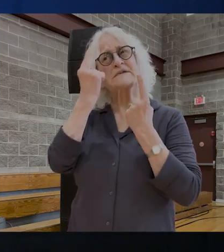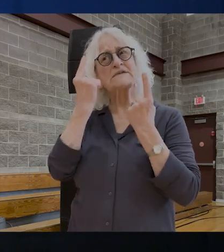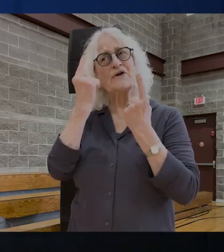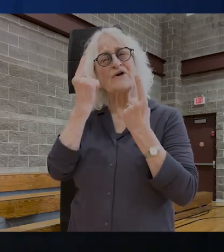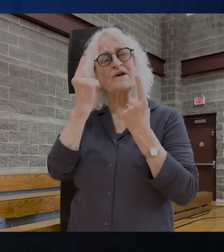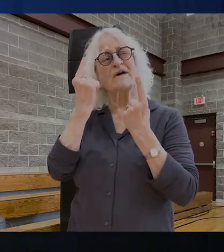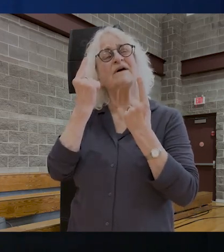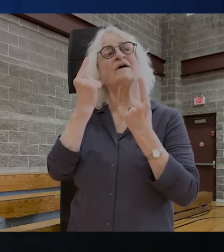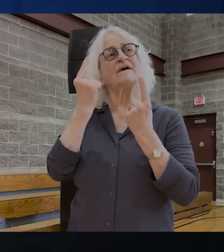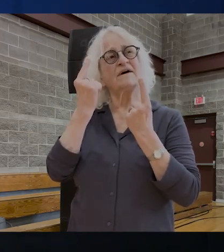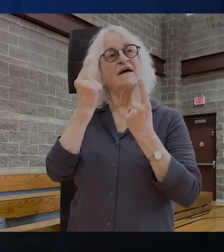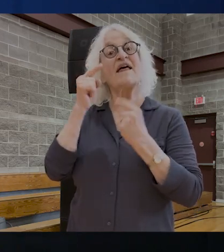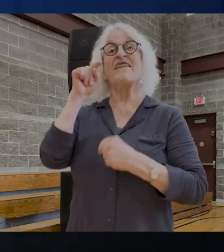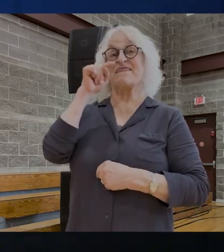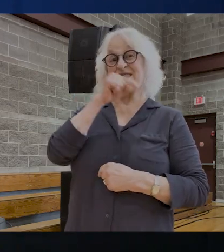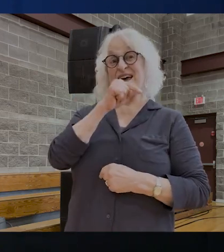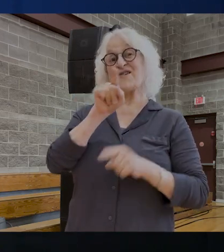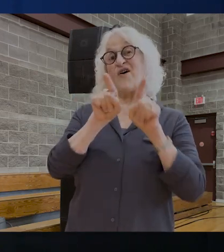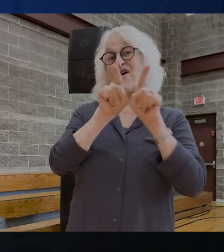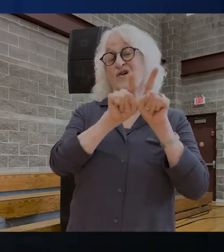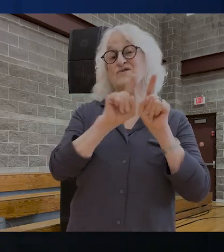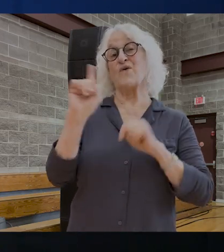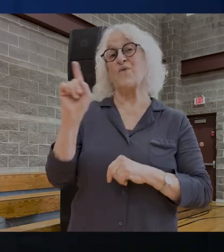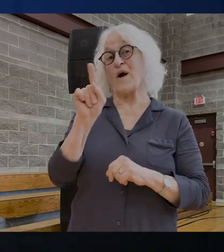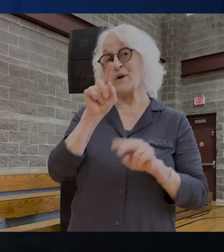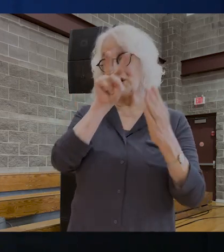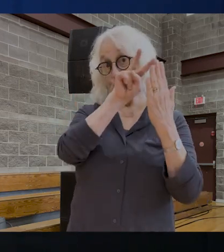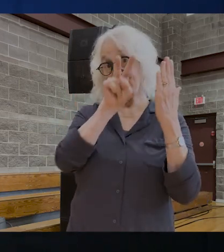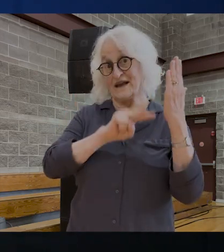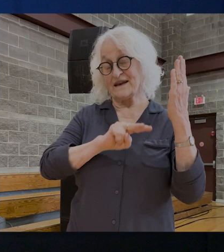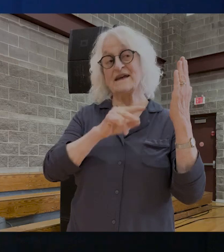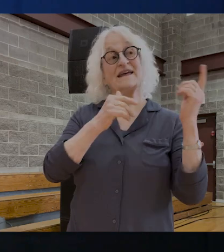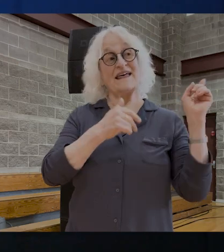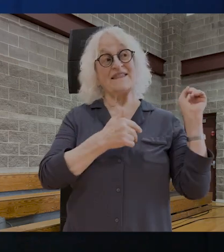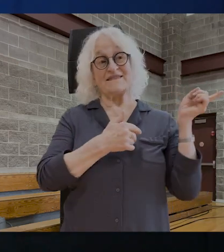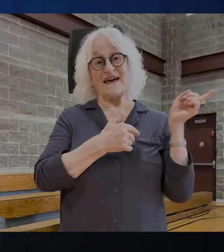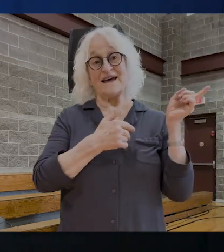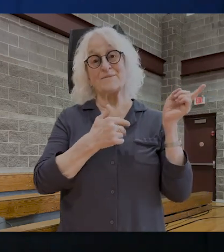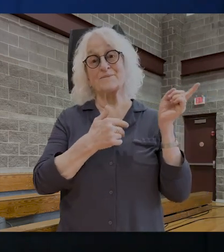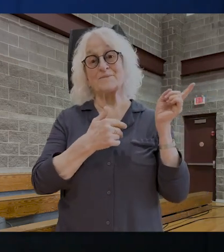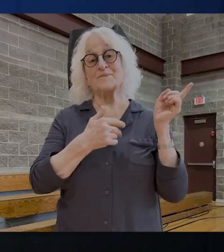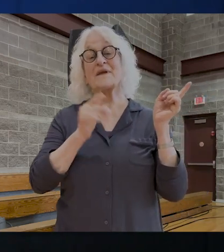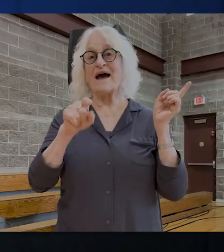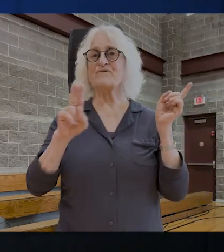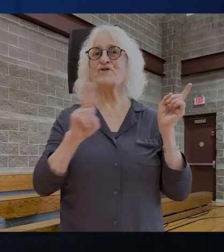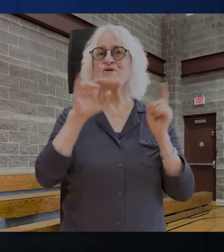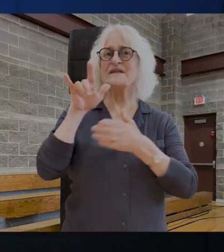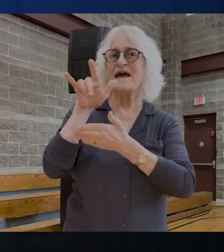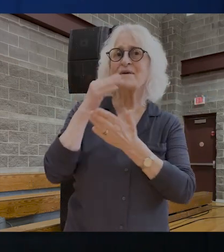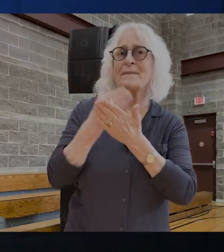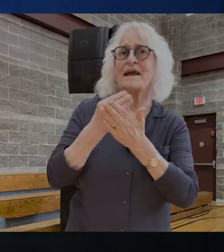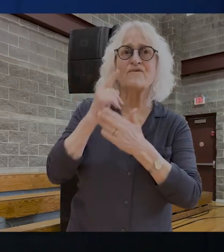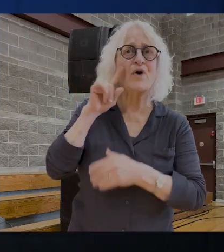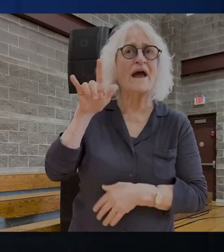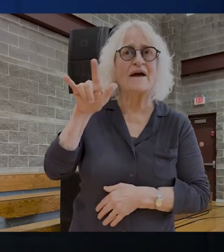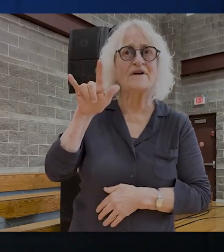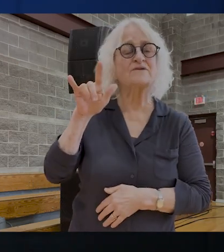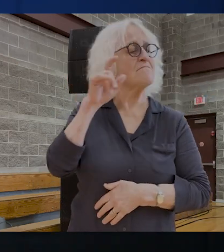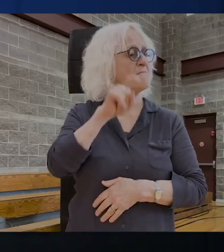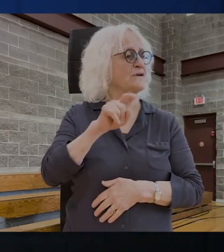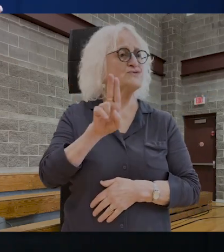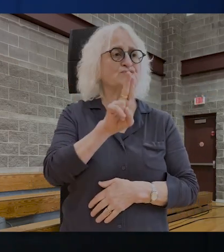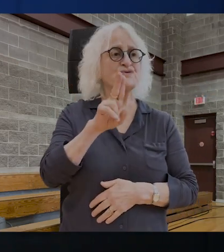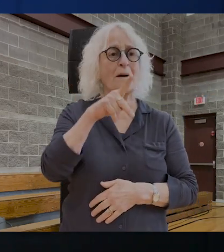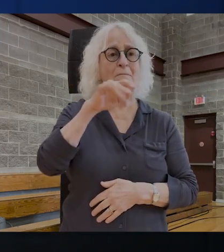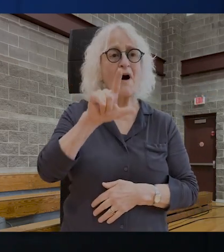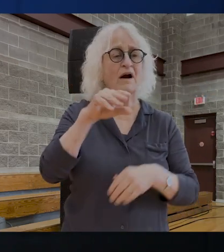considered, this is often where we're looking because we have to use aviation funds for aviation. We have to